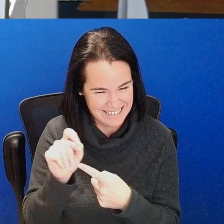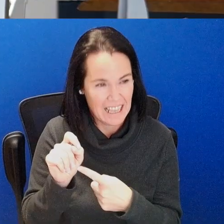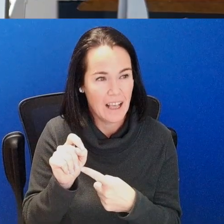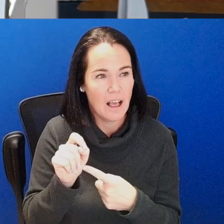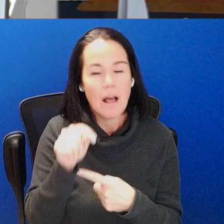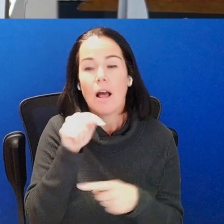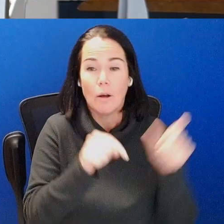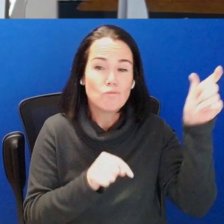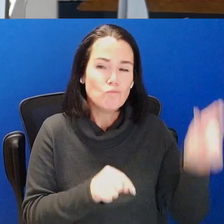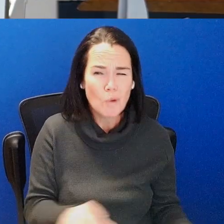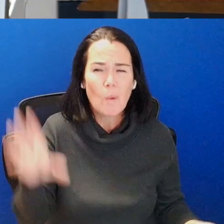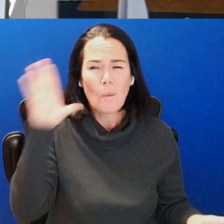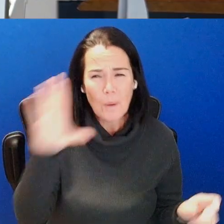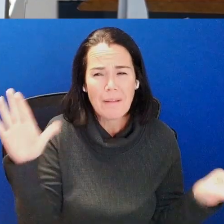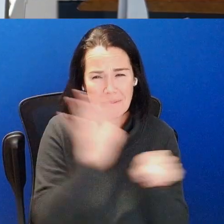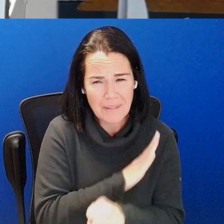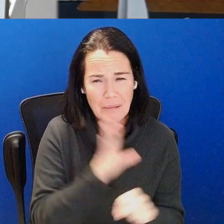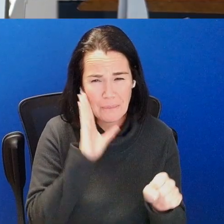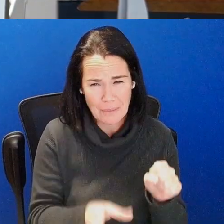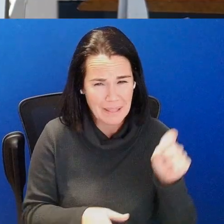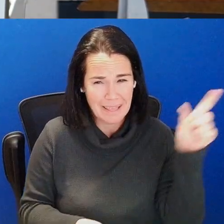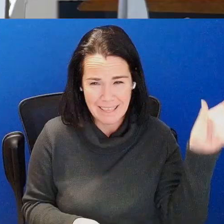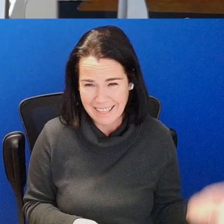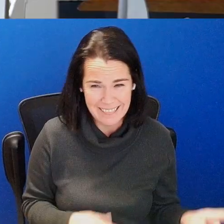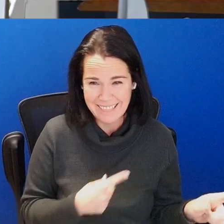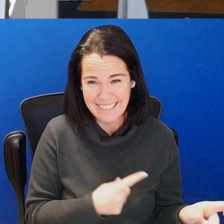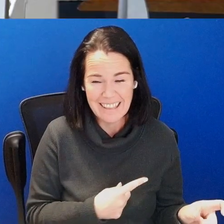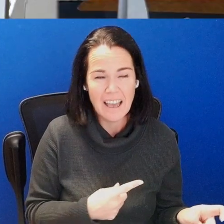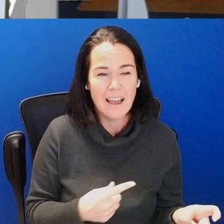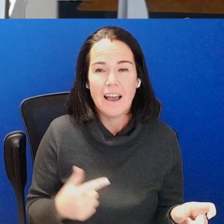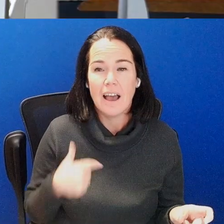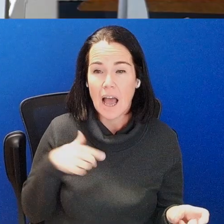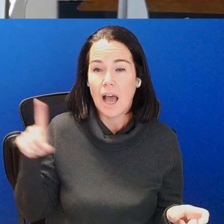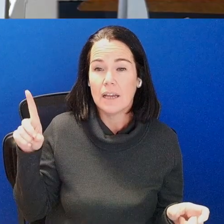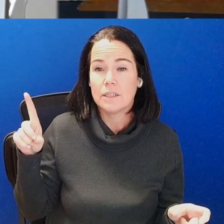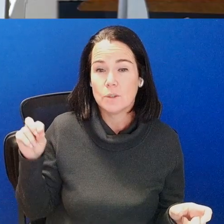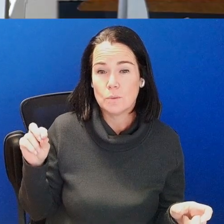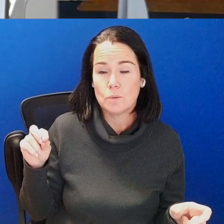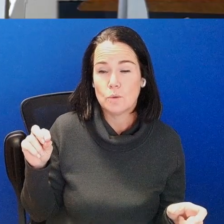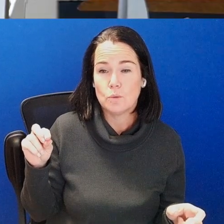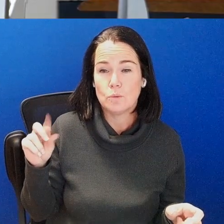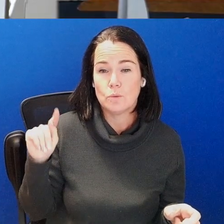Yet. This will fill up, right? So like I track, my